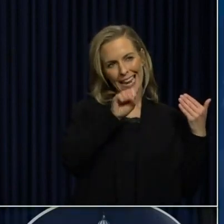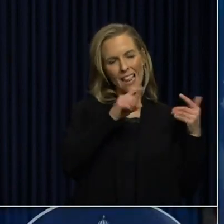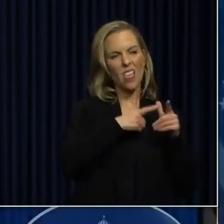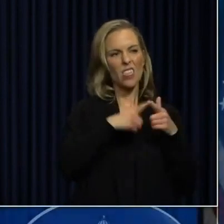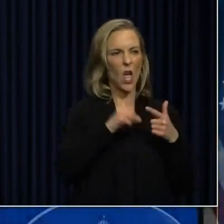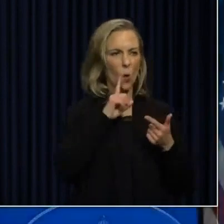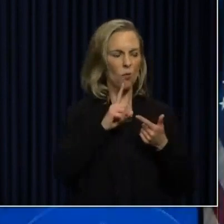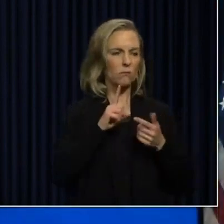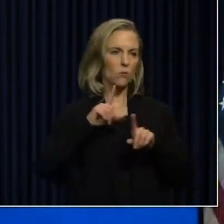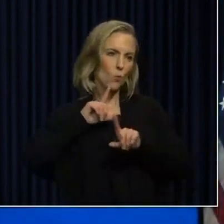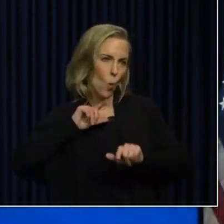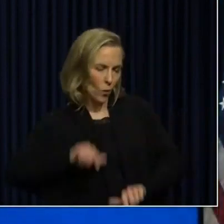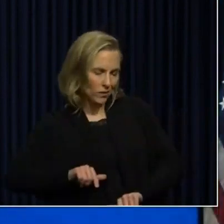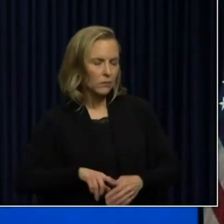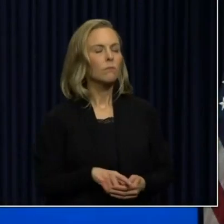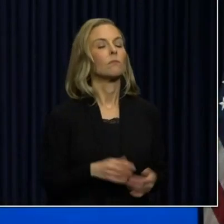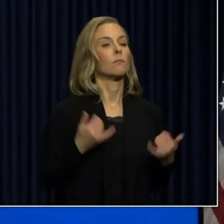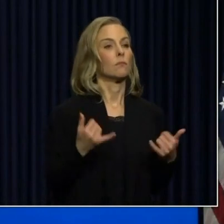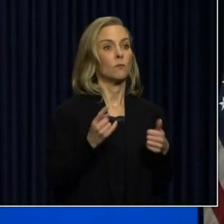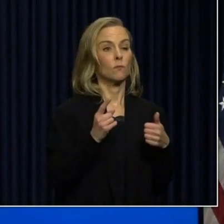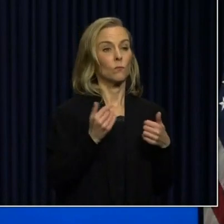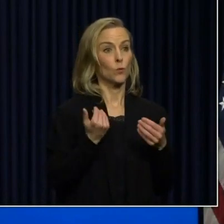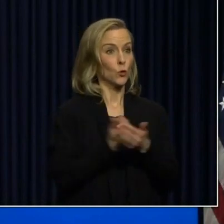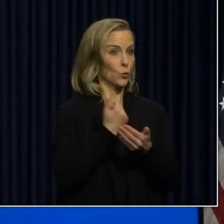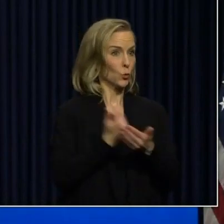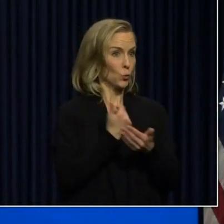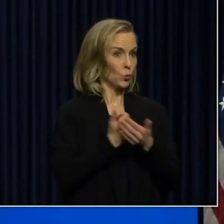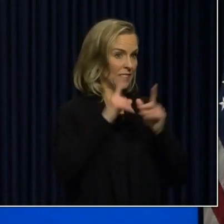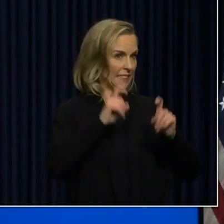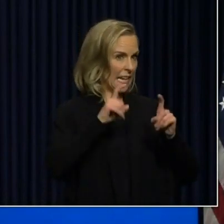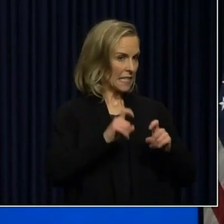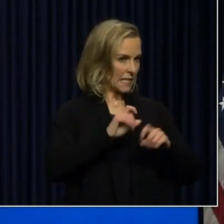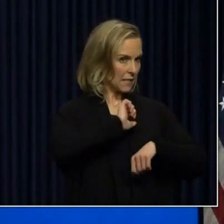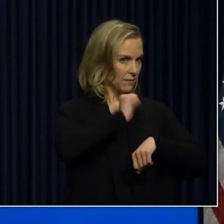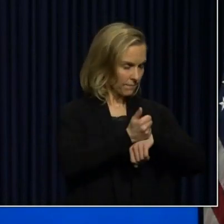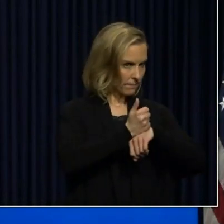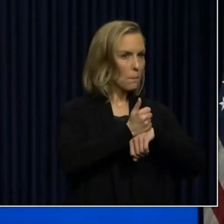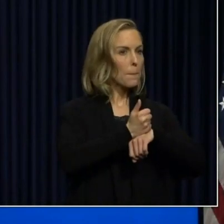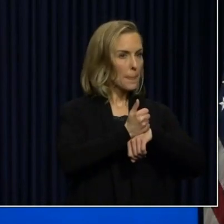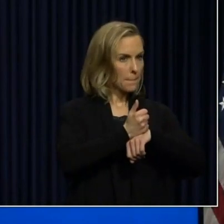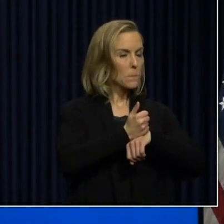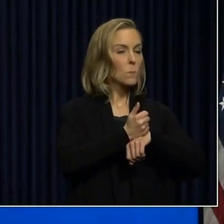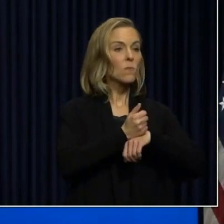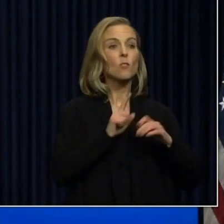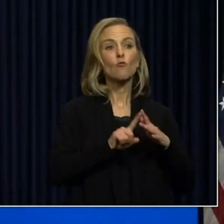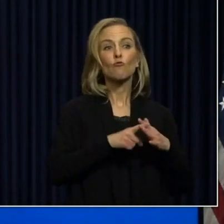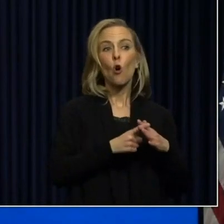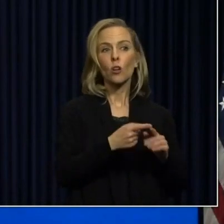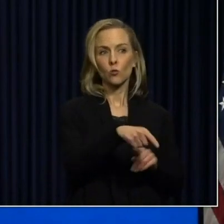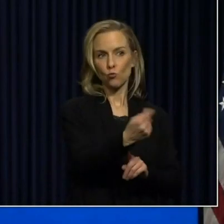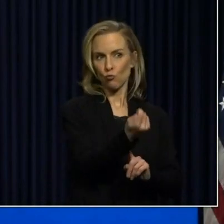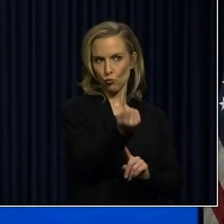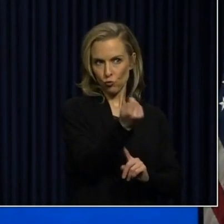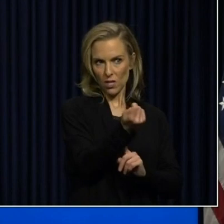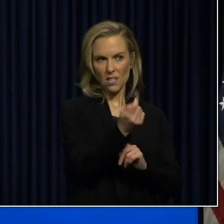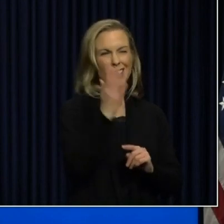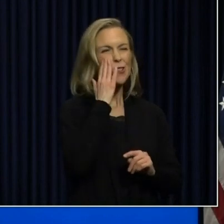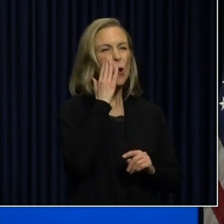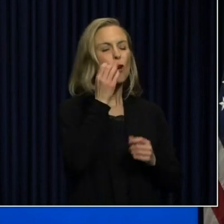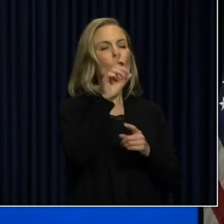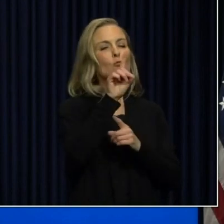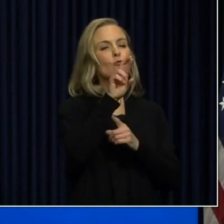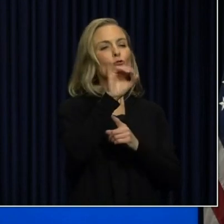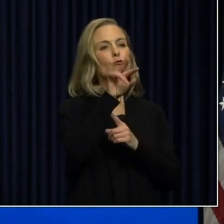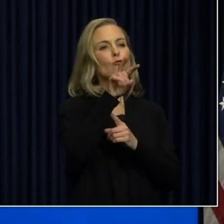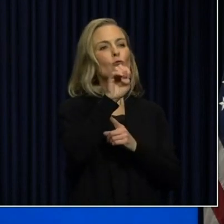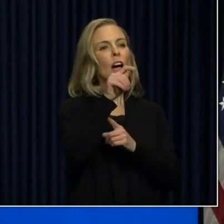report. First, our new testing sites, again, start on Tuesday. It is drive-through testing.